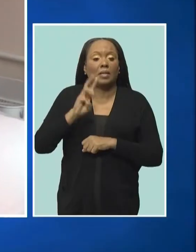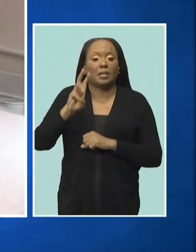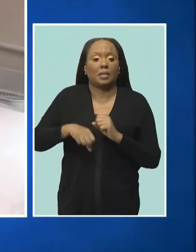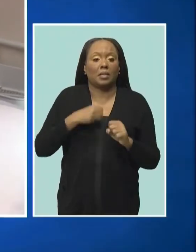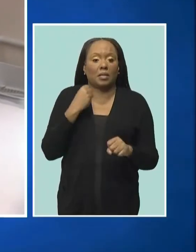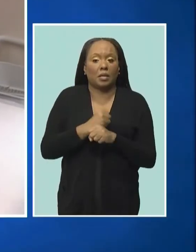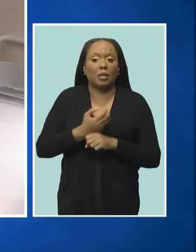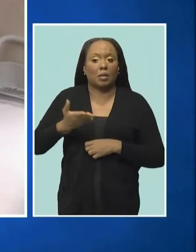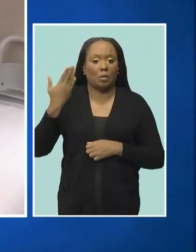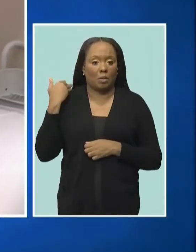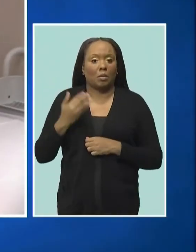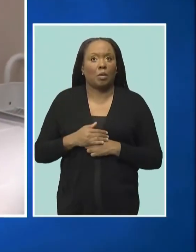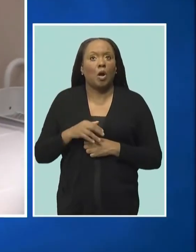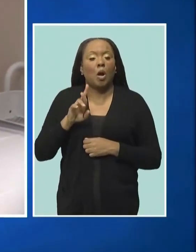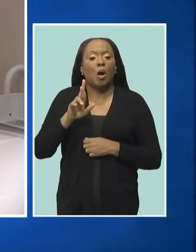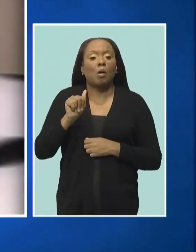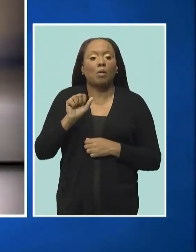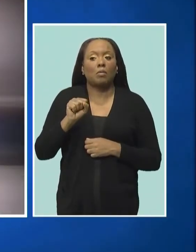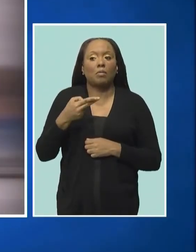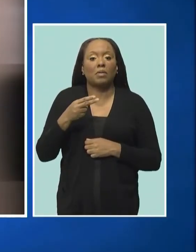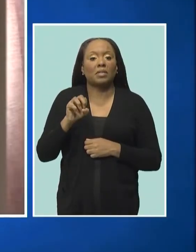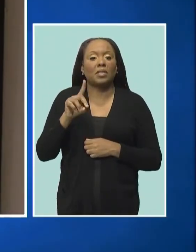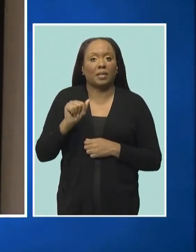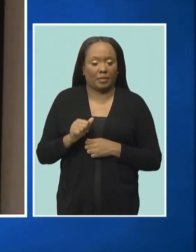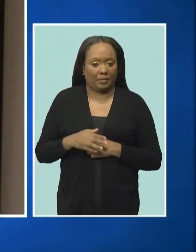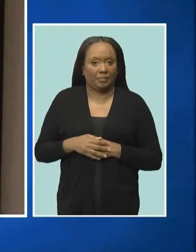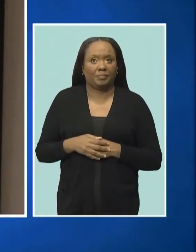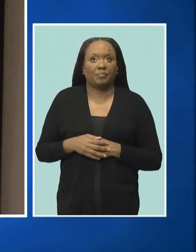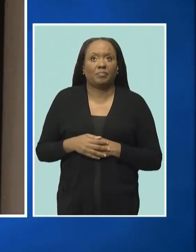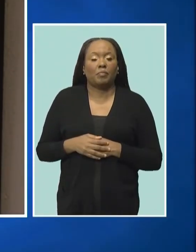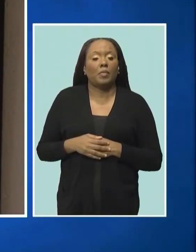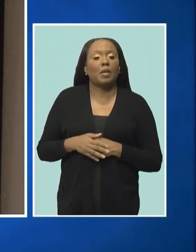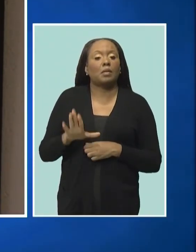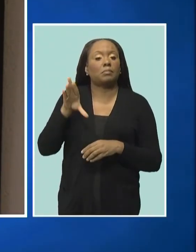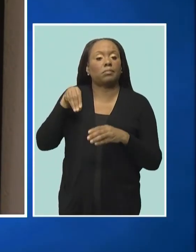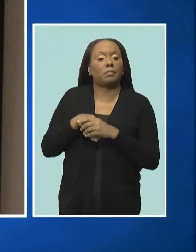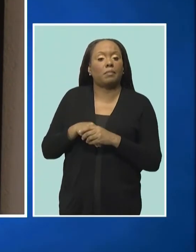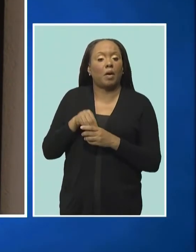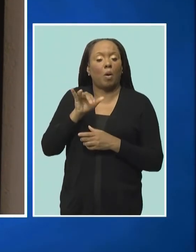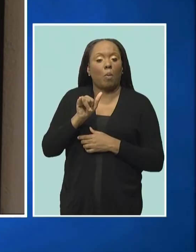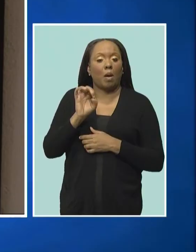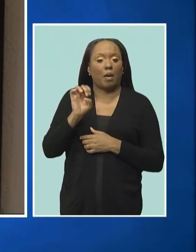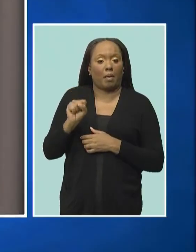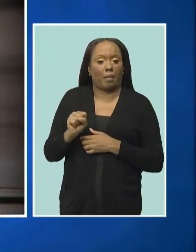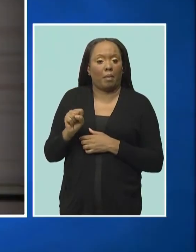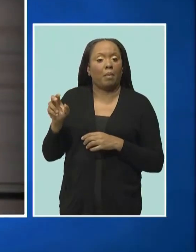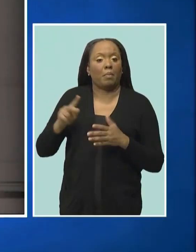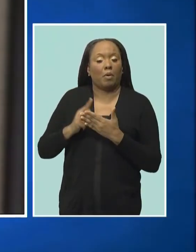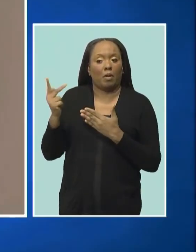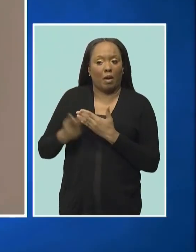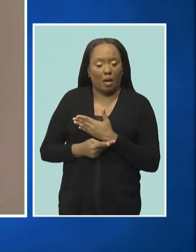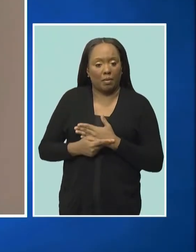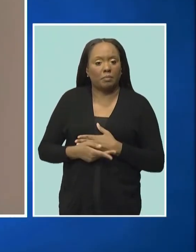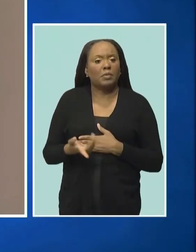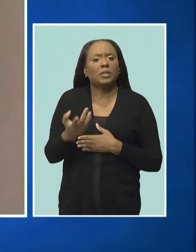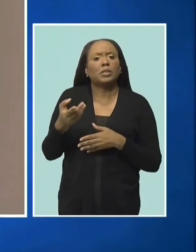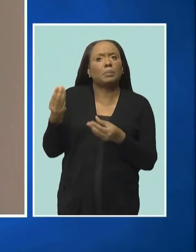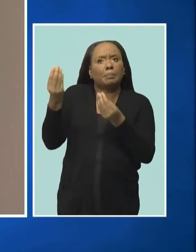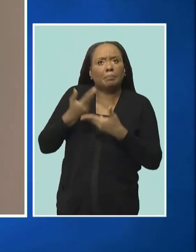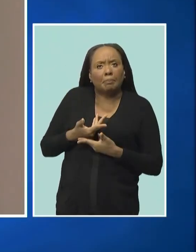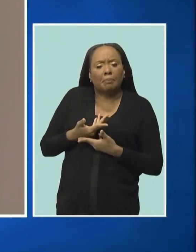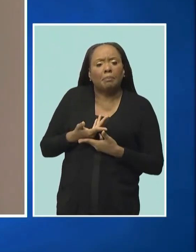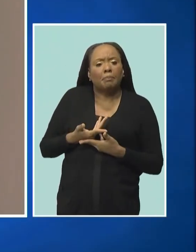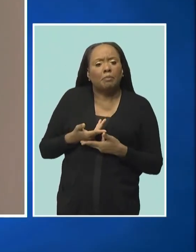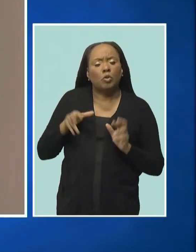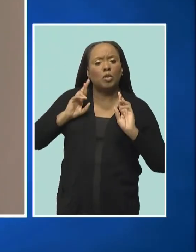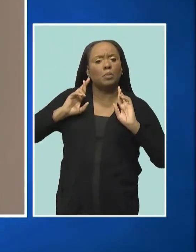esthetician Rashida Primus. A product of the Youth Entrepreneurship Scheme, she told the Yes Business Report the response